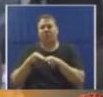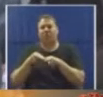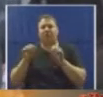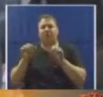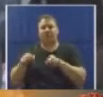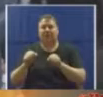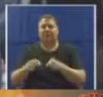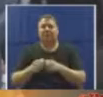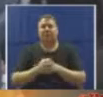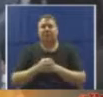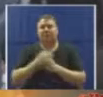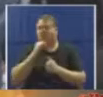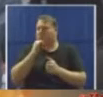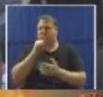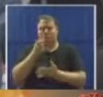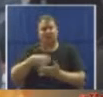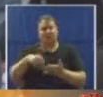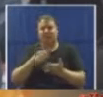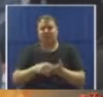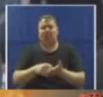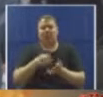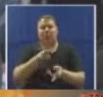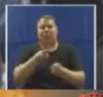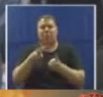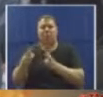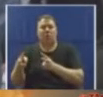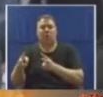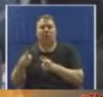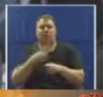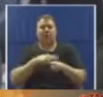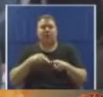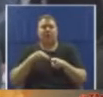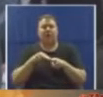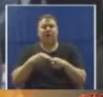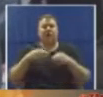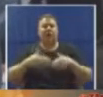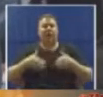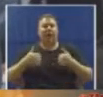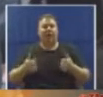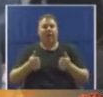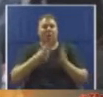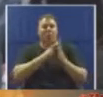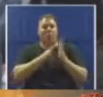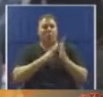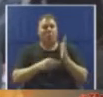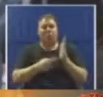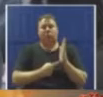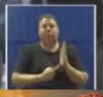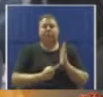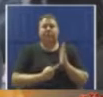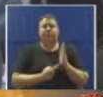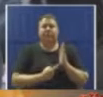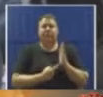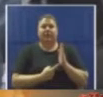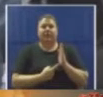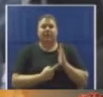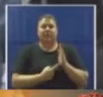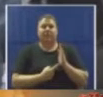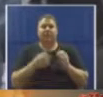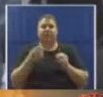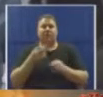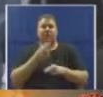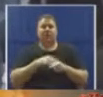officials not to sign the proposed amendments to the international health regulations, which, among others, would give additional powers